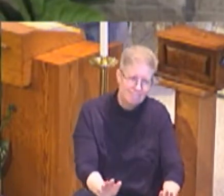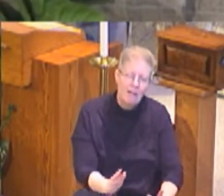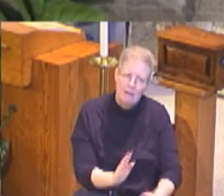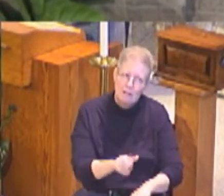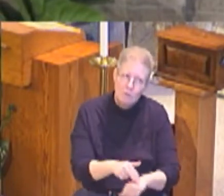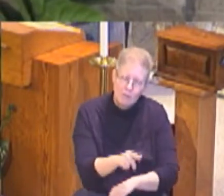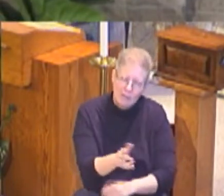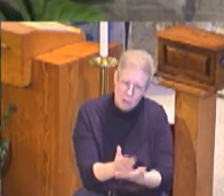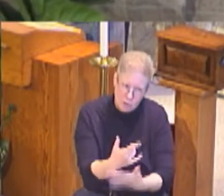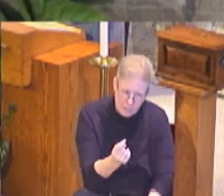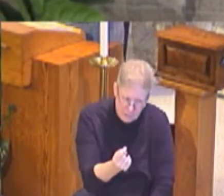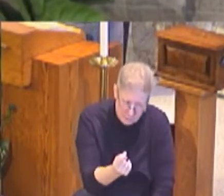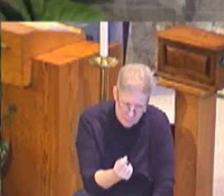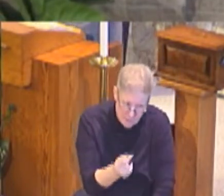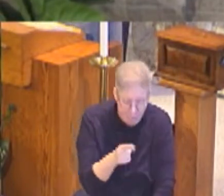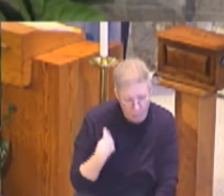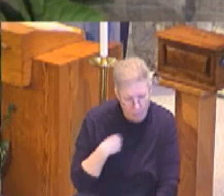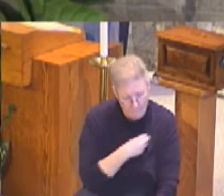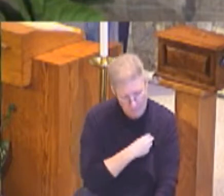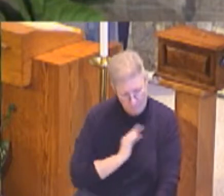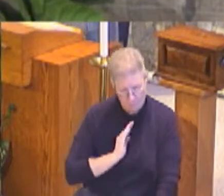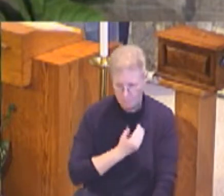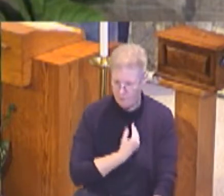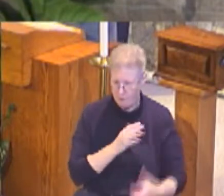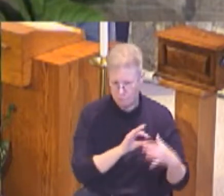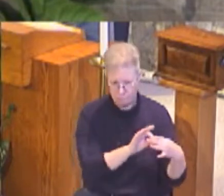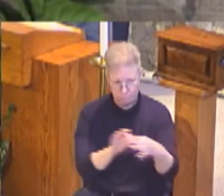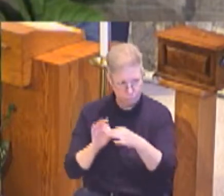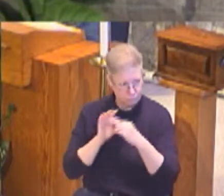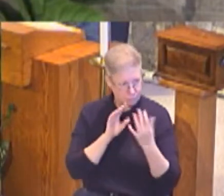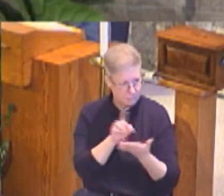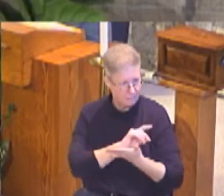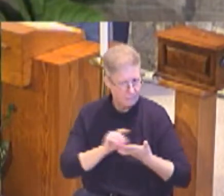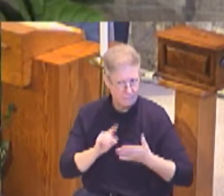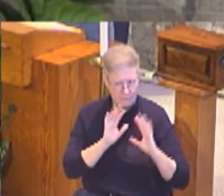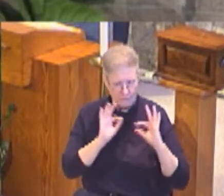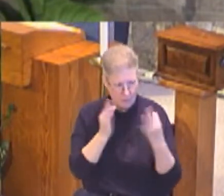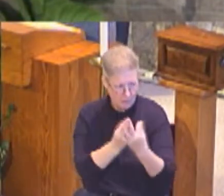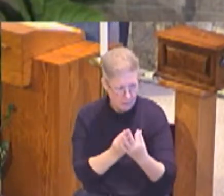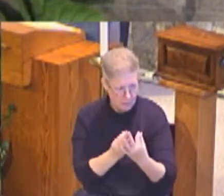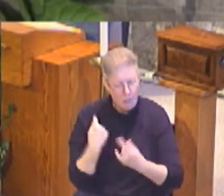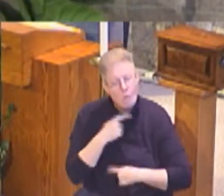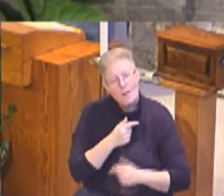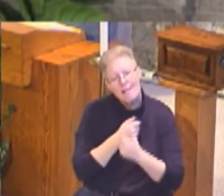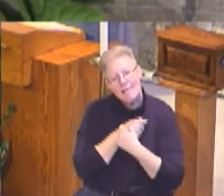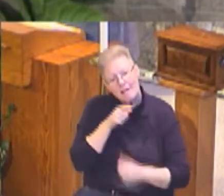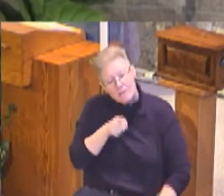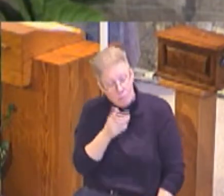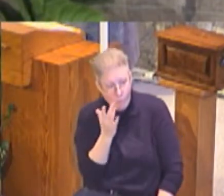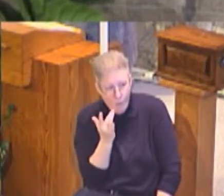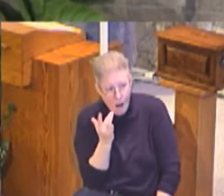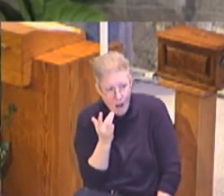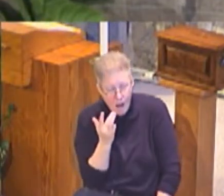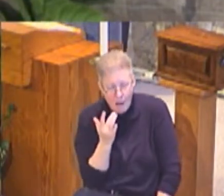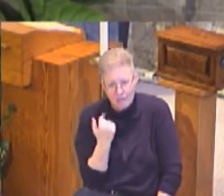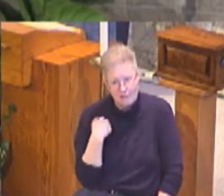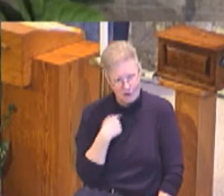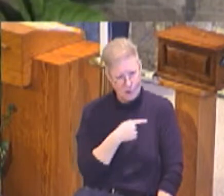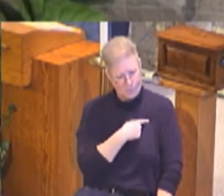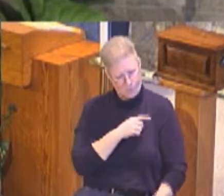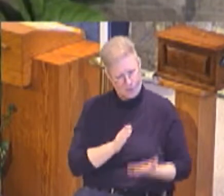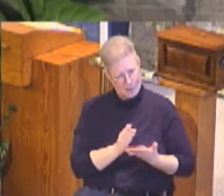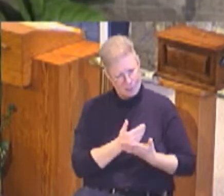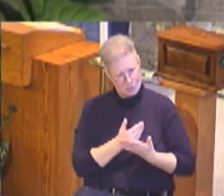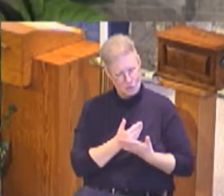it. They're members of our one divine family. We love them because we deserve to be